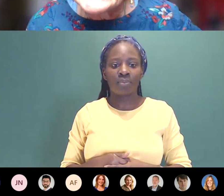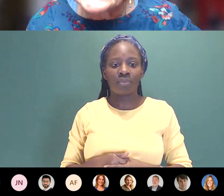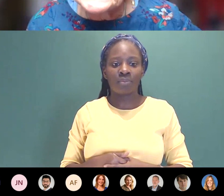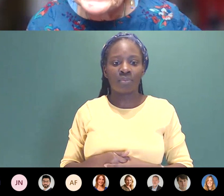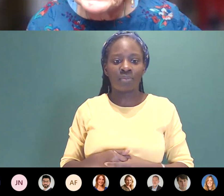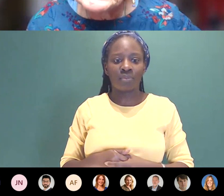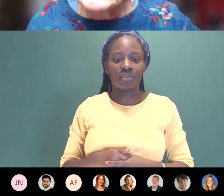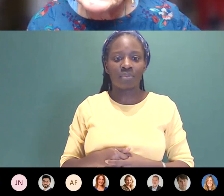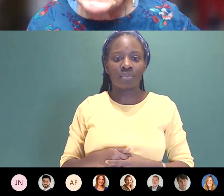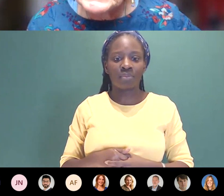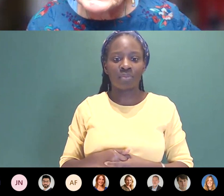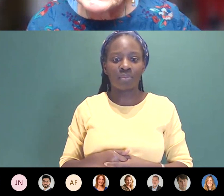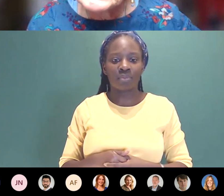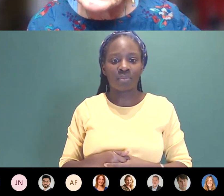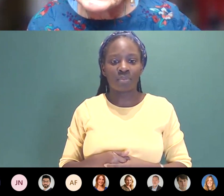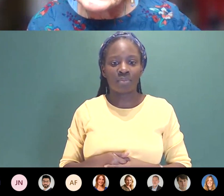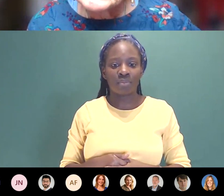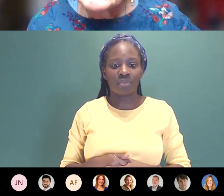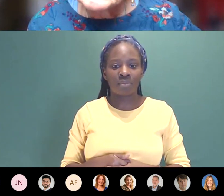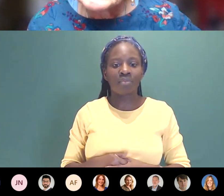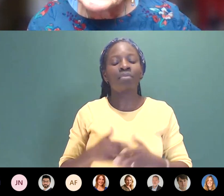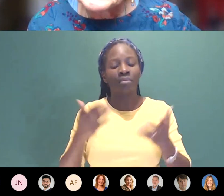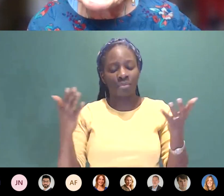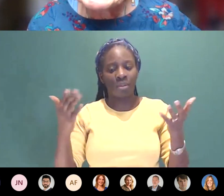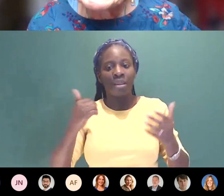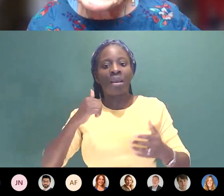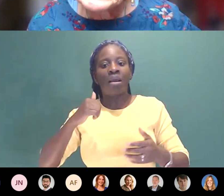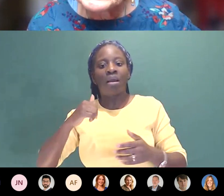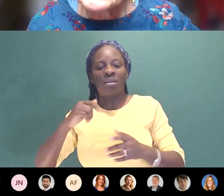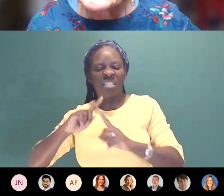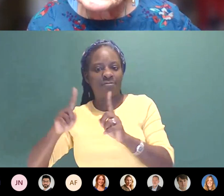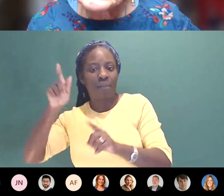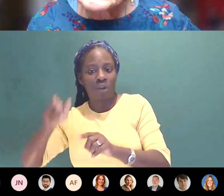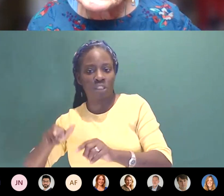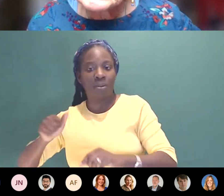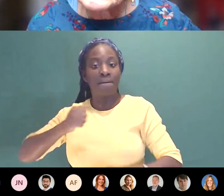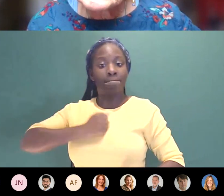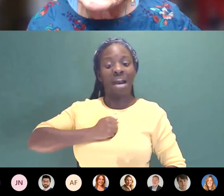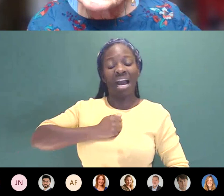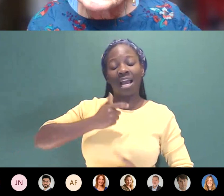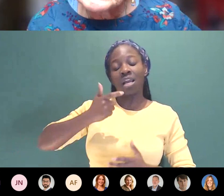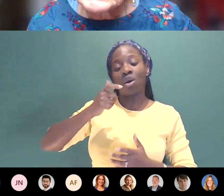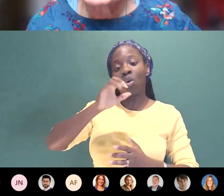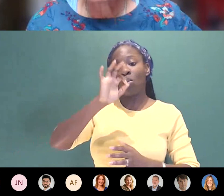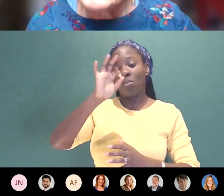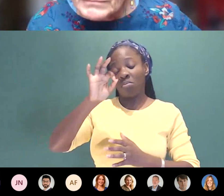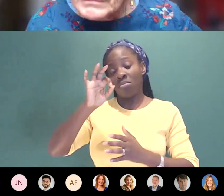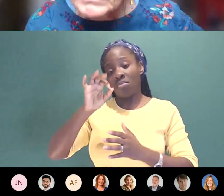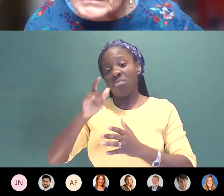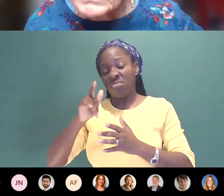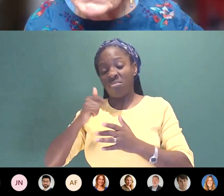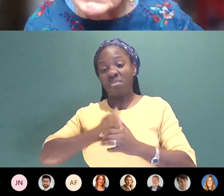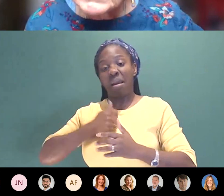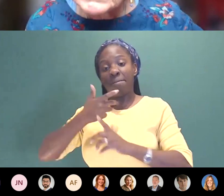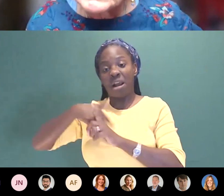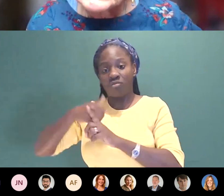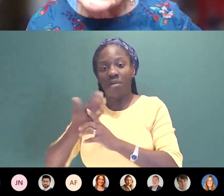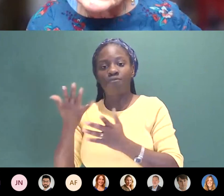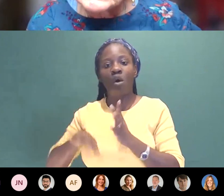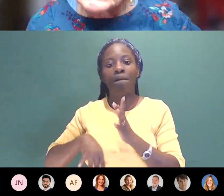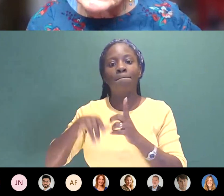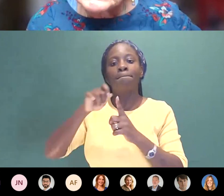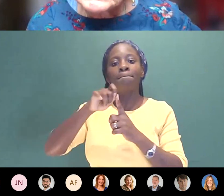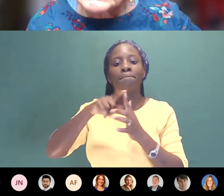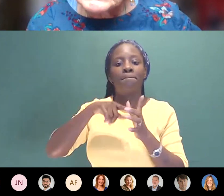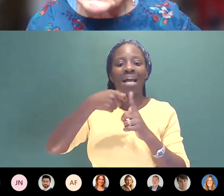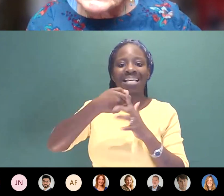do. So my question was, because of my background from Pakistan and my work in Nepal, I have